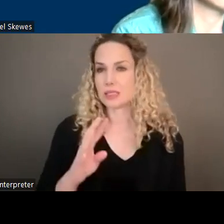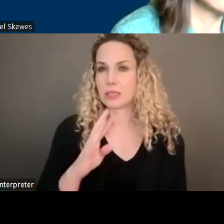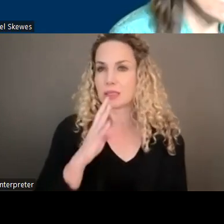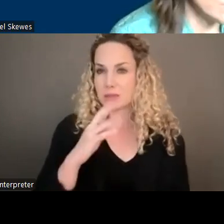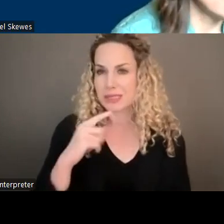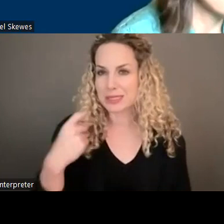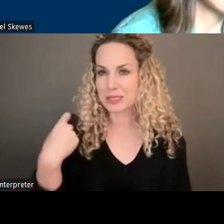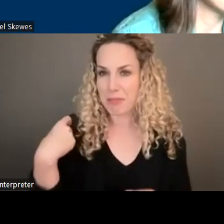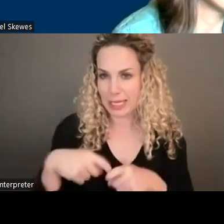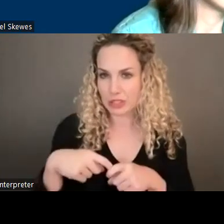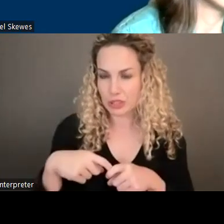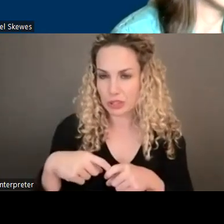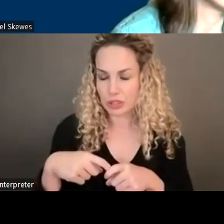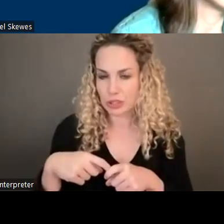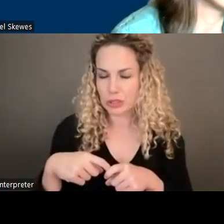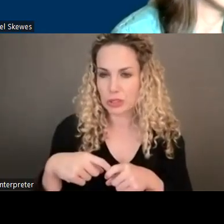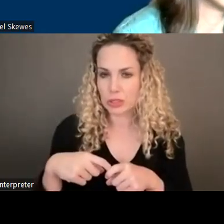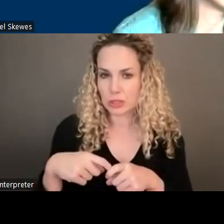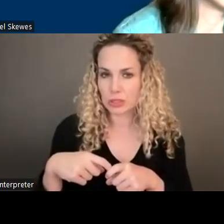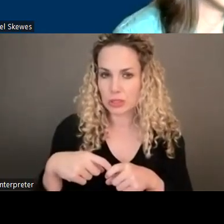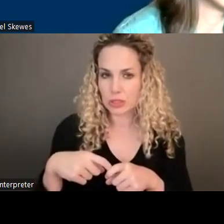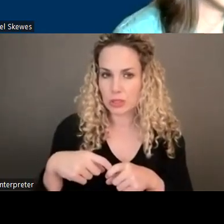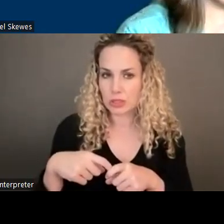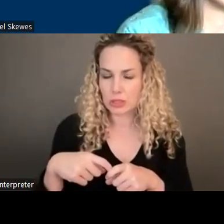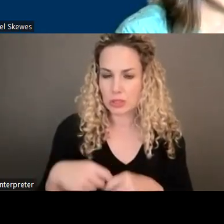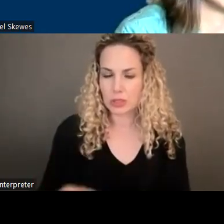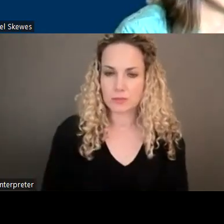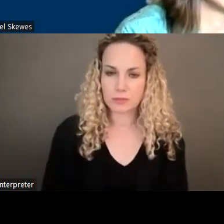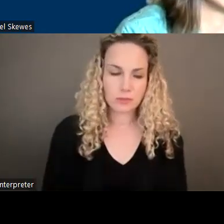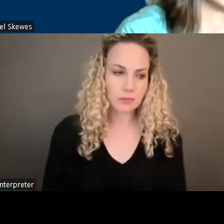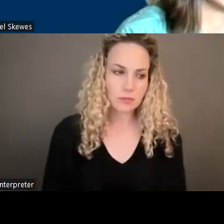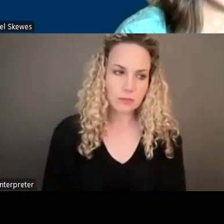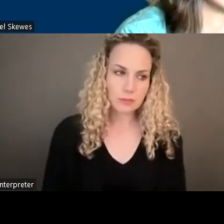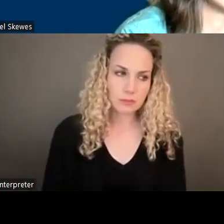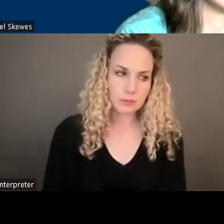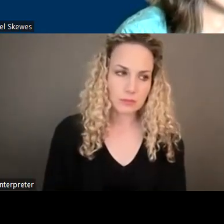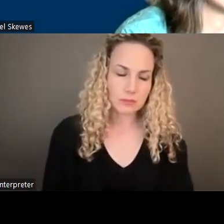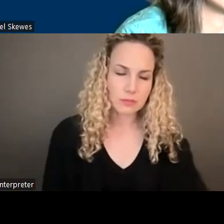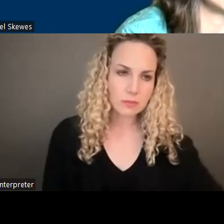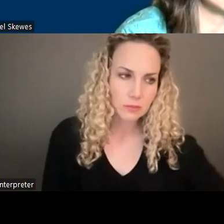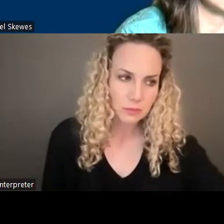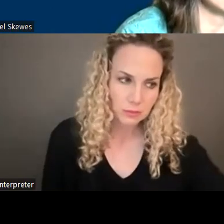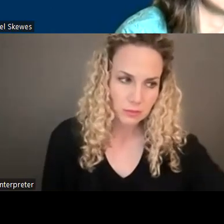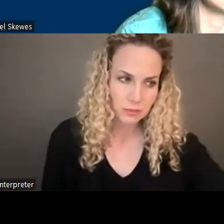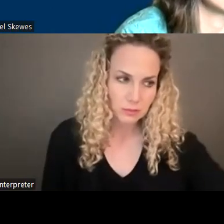¿Sí se escucha? Sí, buenas tardes. Sí, mi pregunta es,